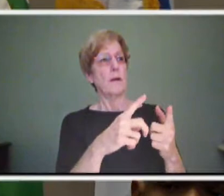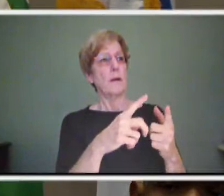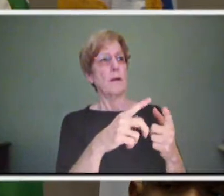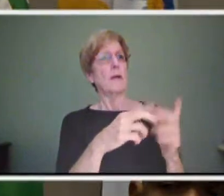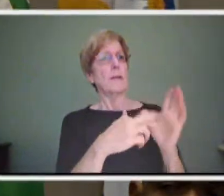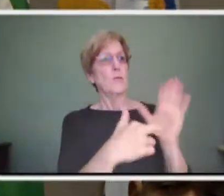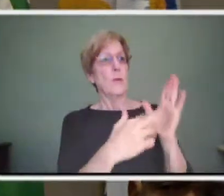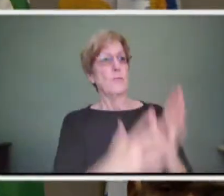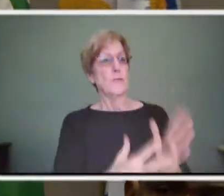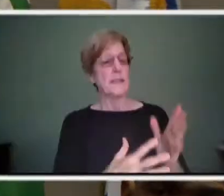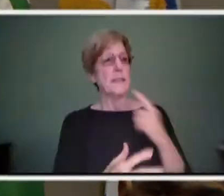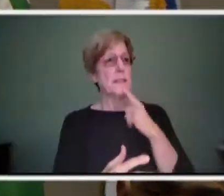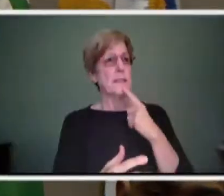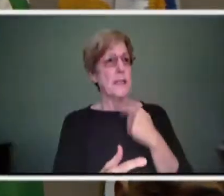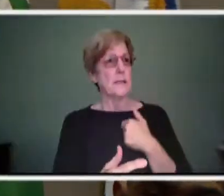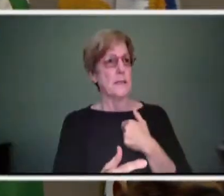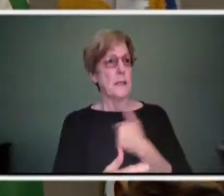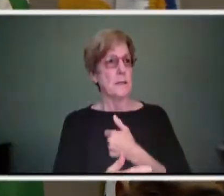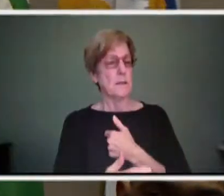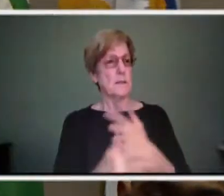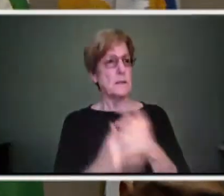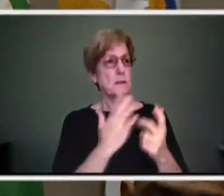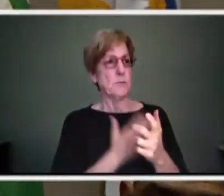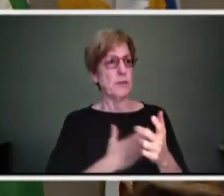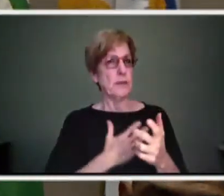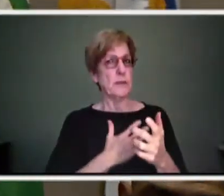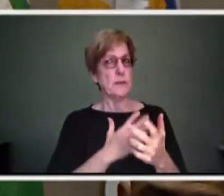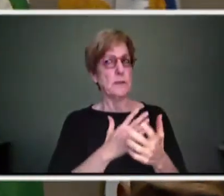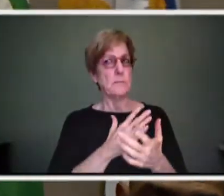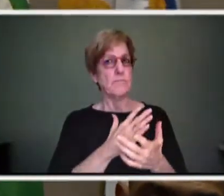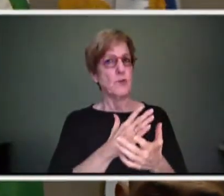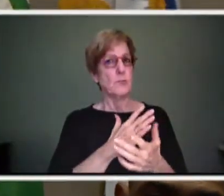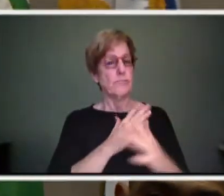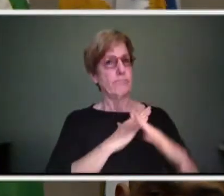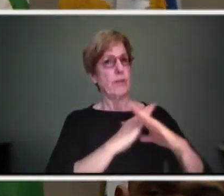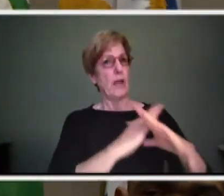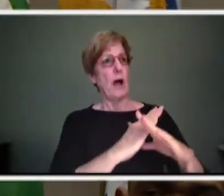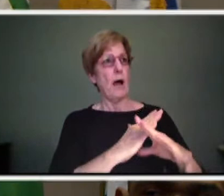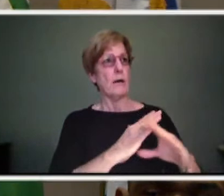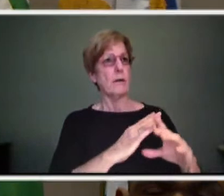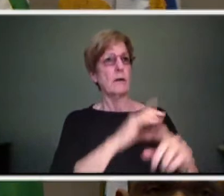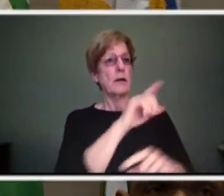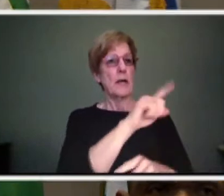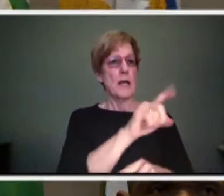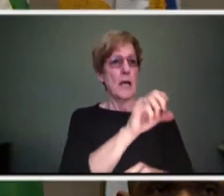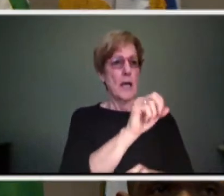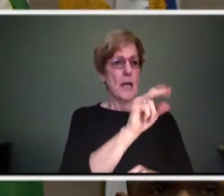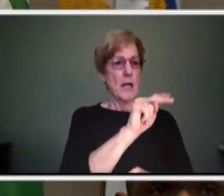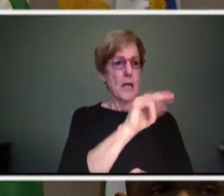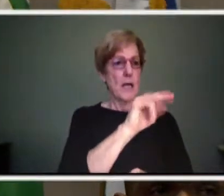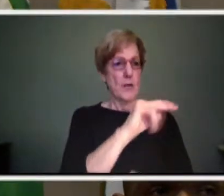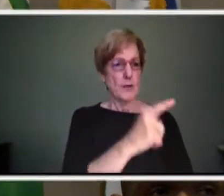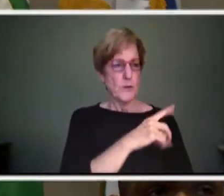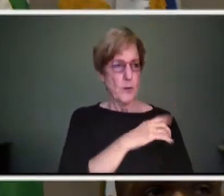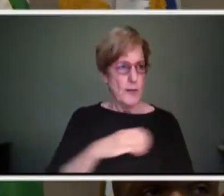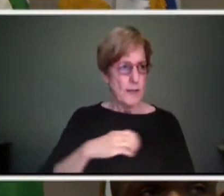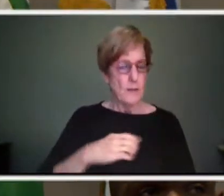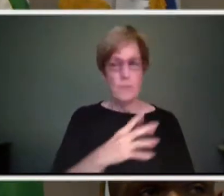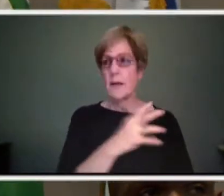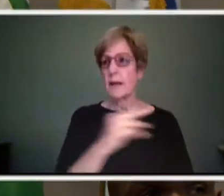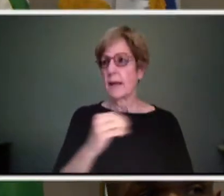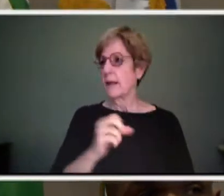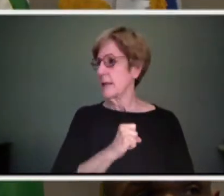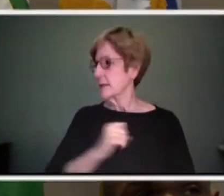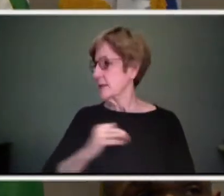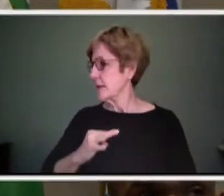to buck both staff and zoning committee's opinions. And I mean, I of course defer to a district